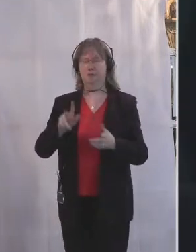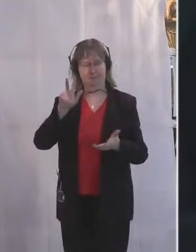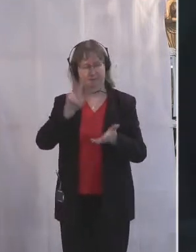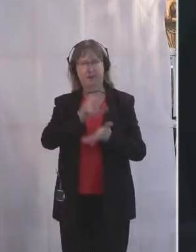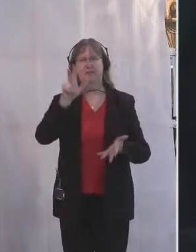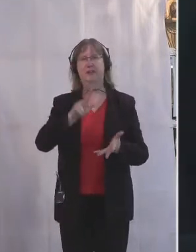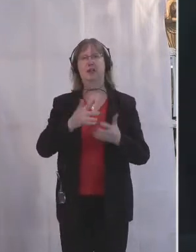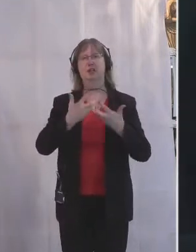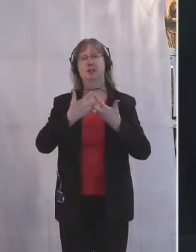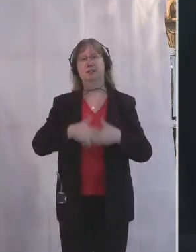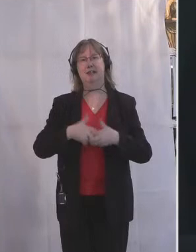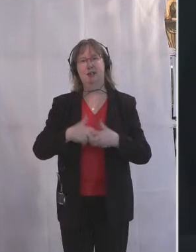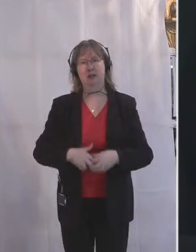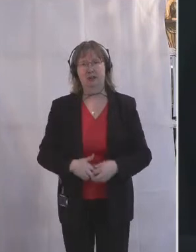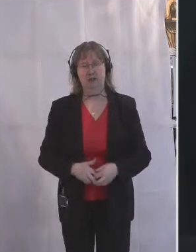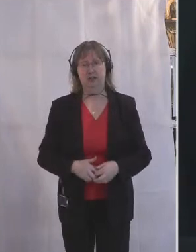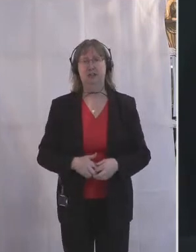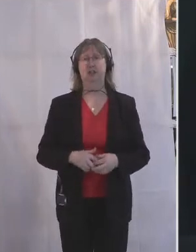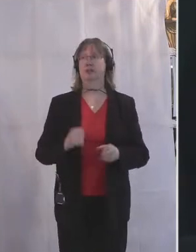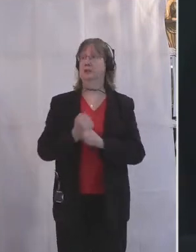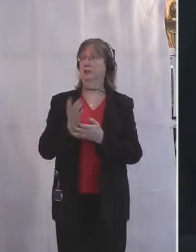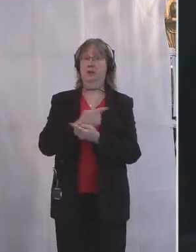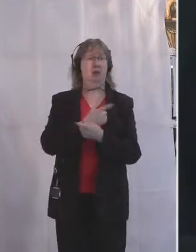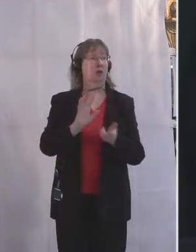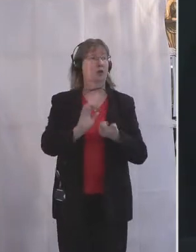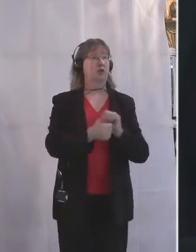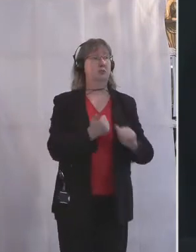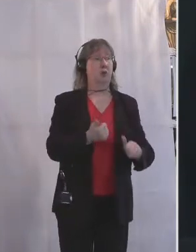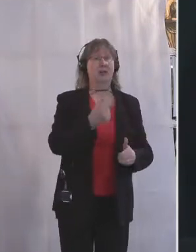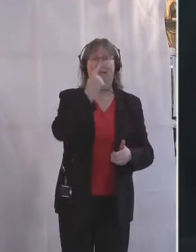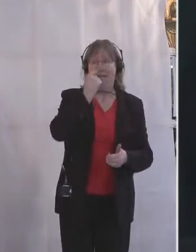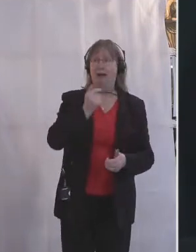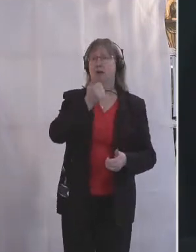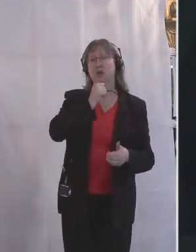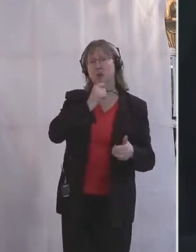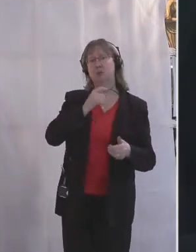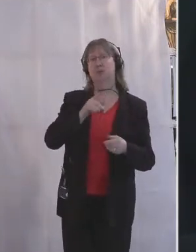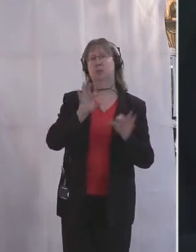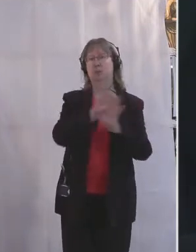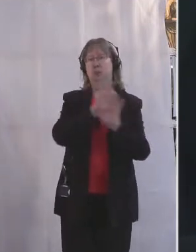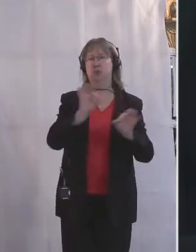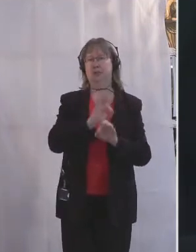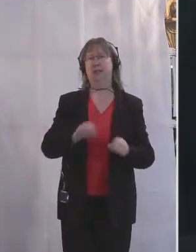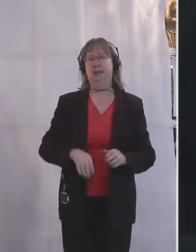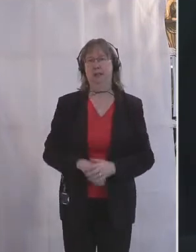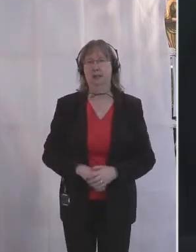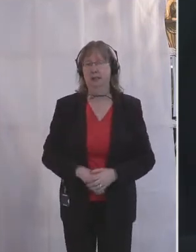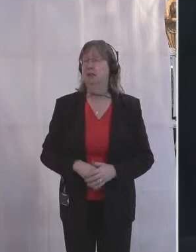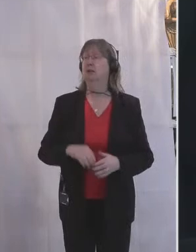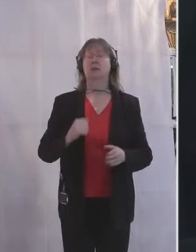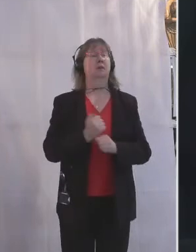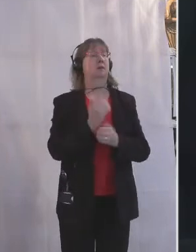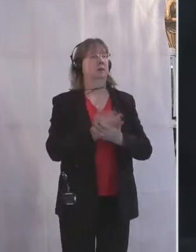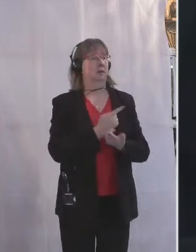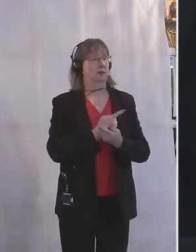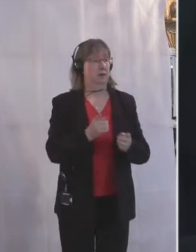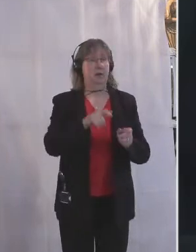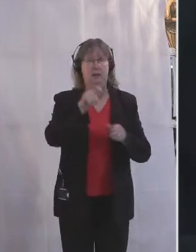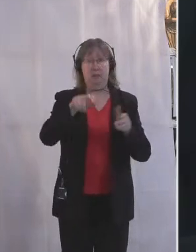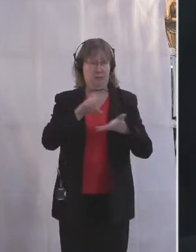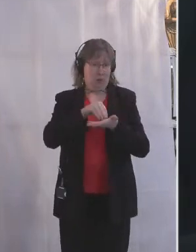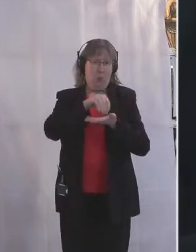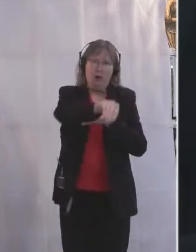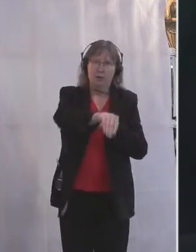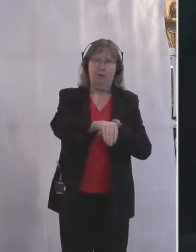verification technology to enable those sports to legally license music and also ensure that the creators are rightfully paid